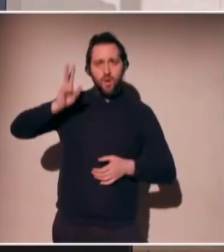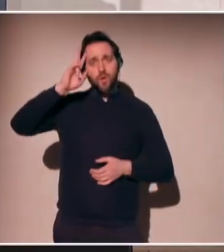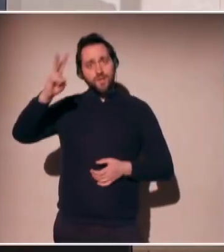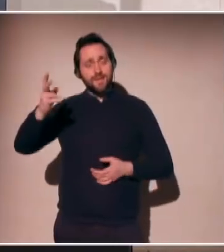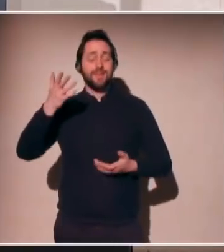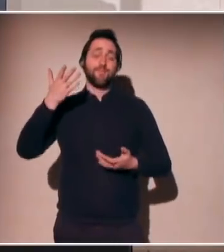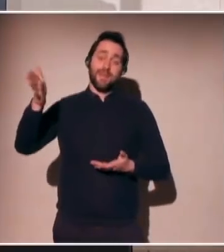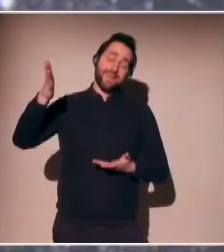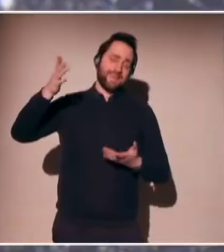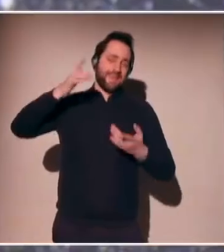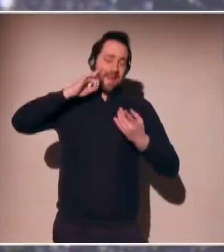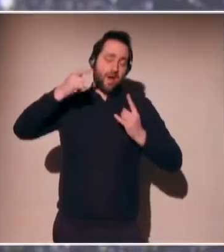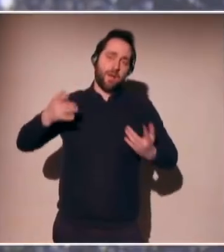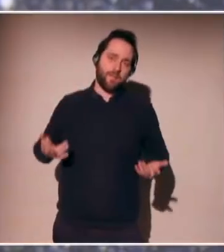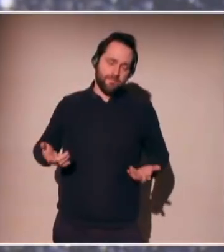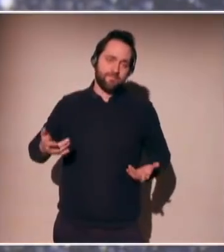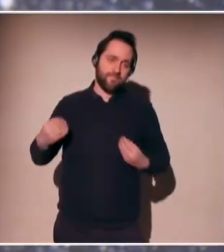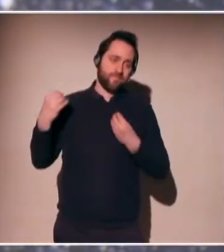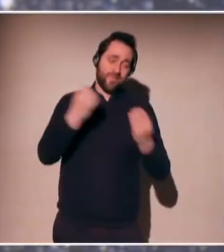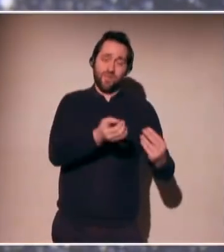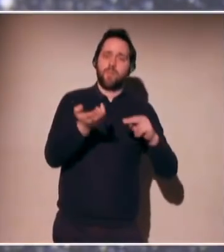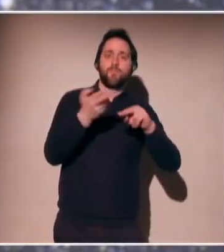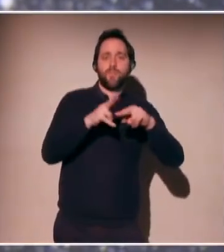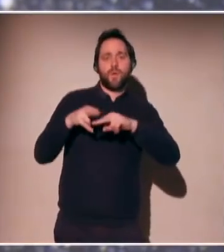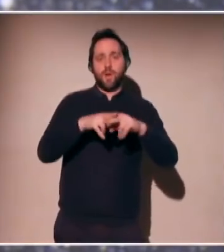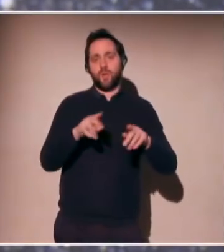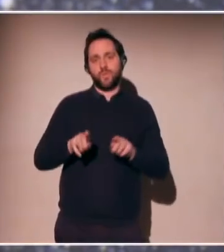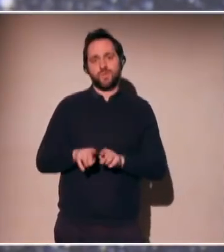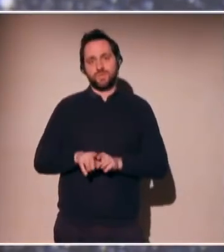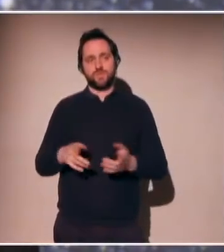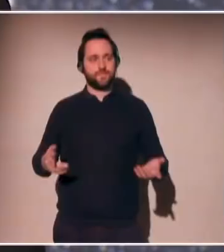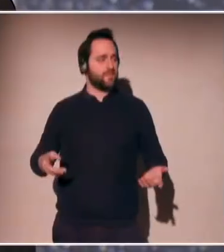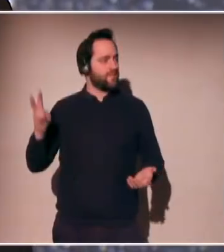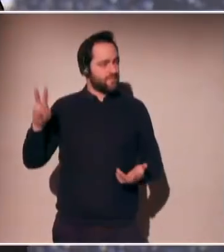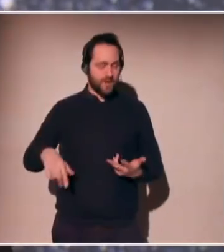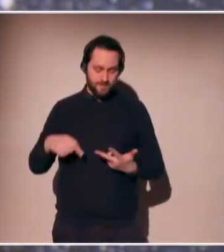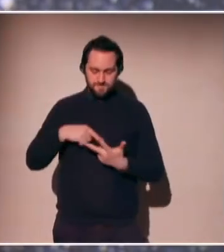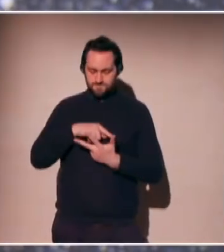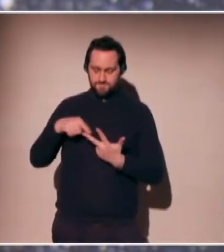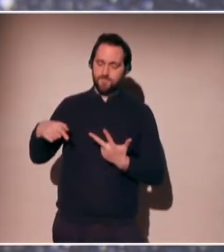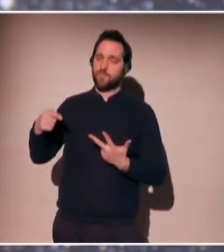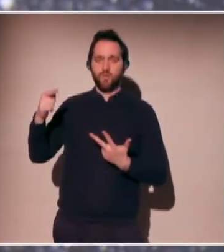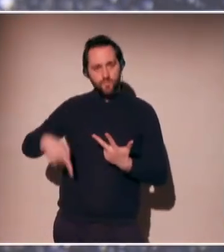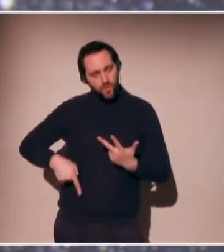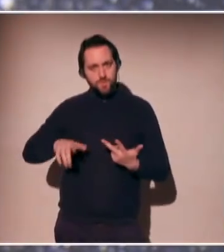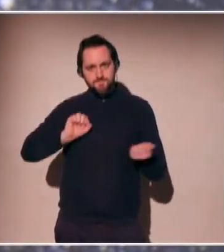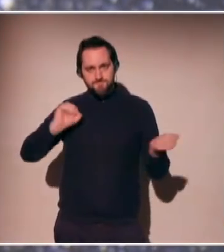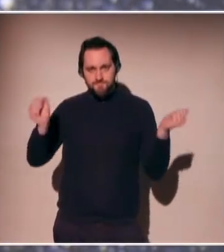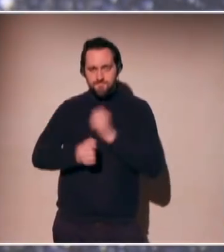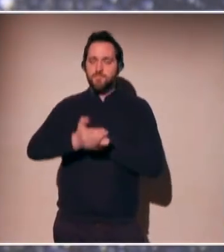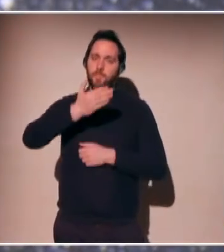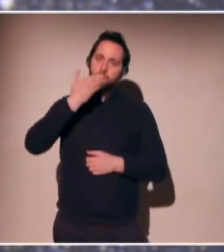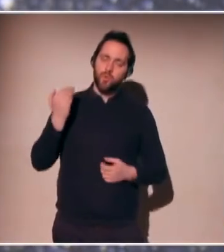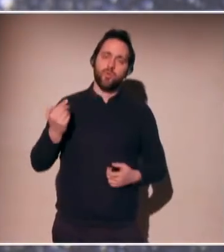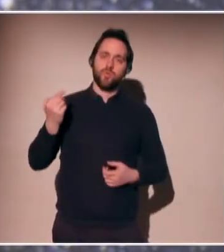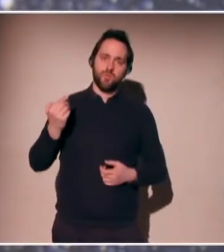deserve more, much more. And we have an opportunity now to use AI to get more out of healthcare.